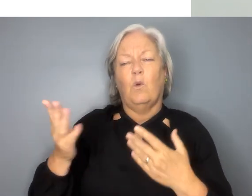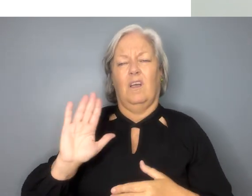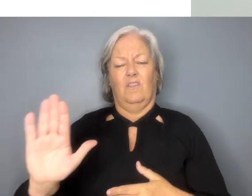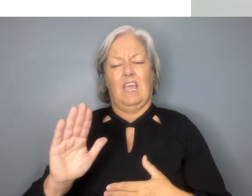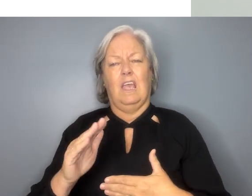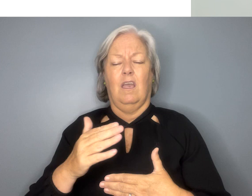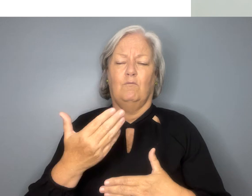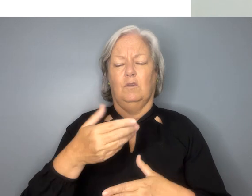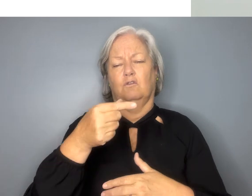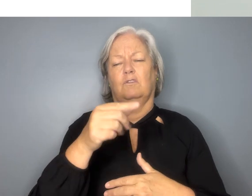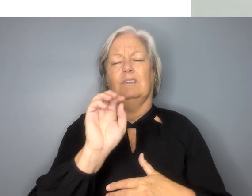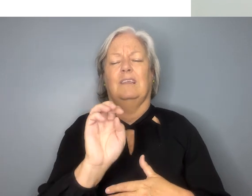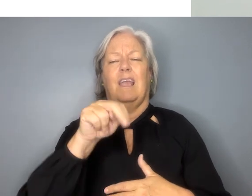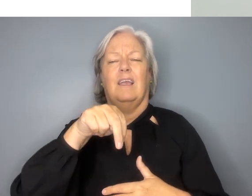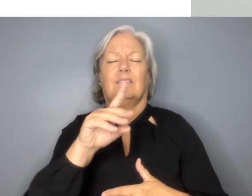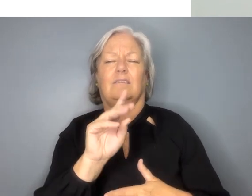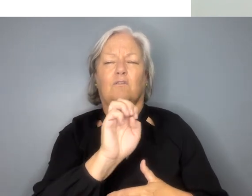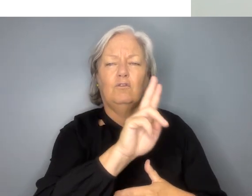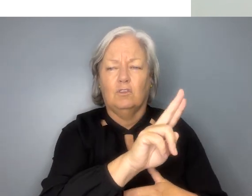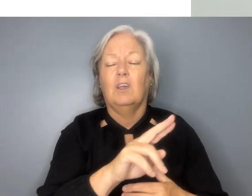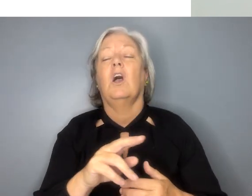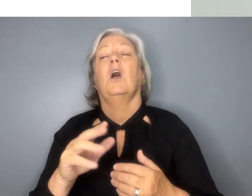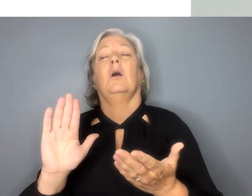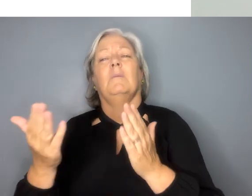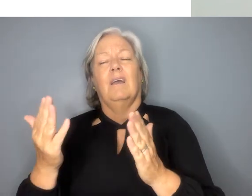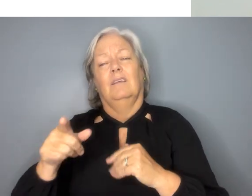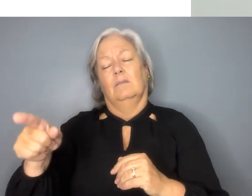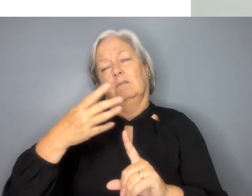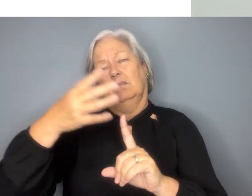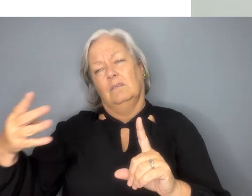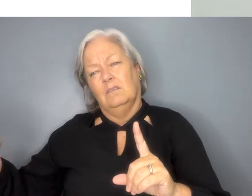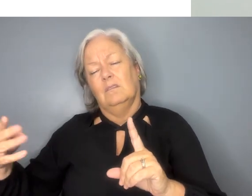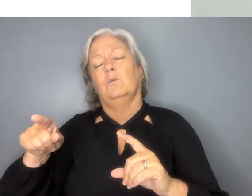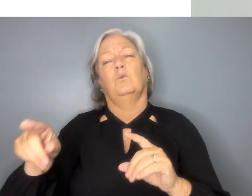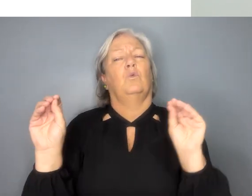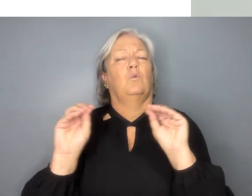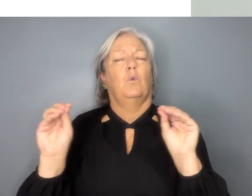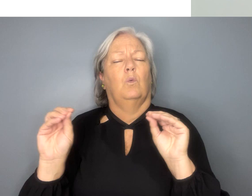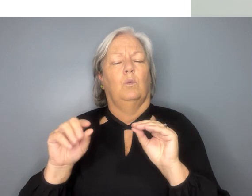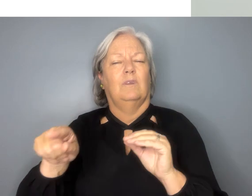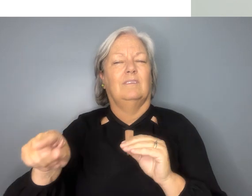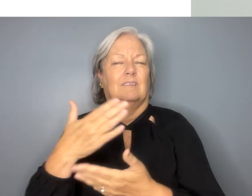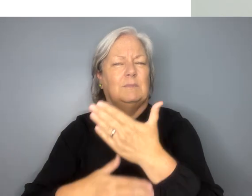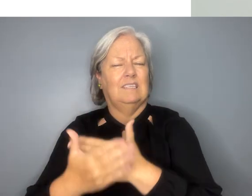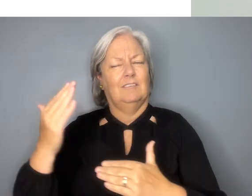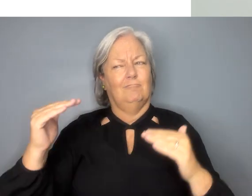to their gender or sexual identity, compared with 32% for LGBTQA+ people without